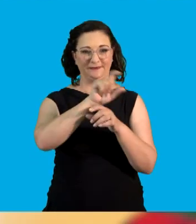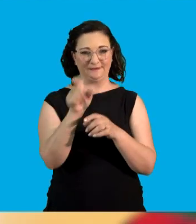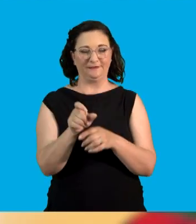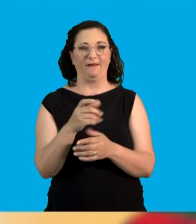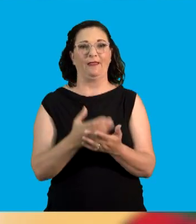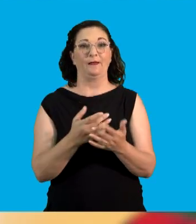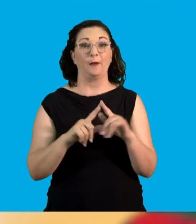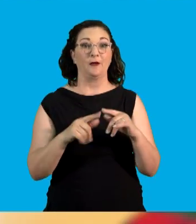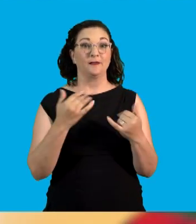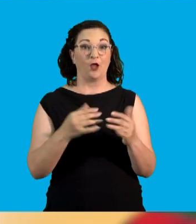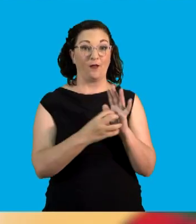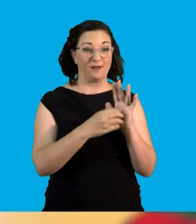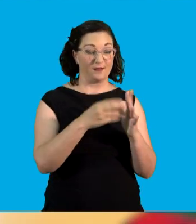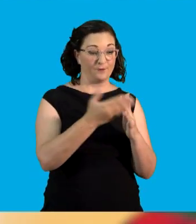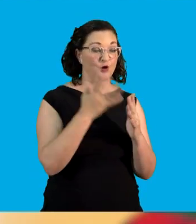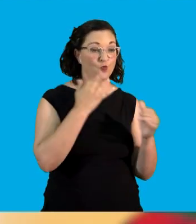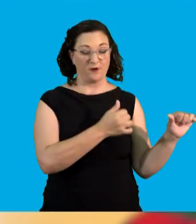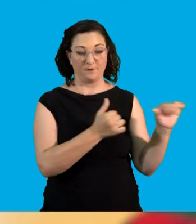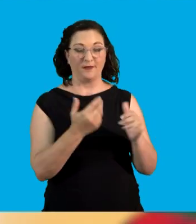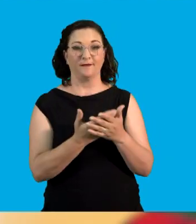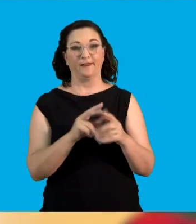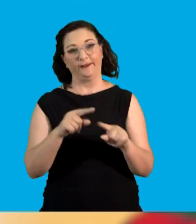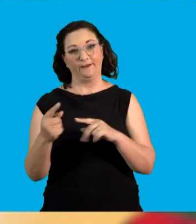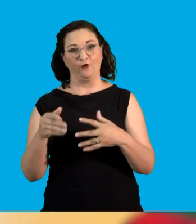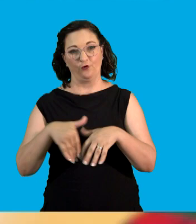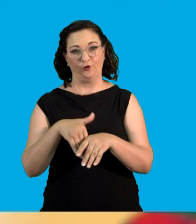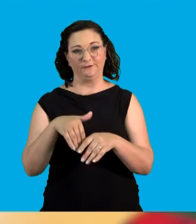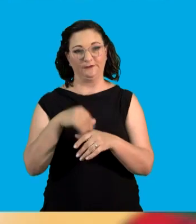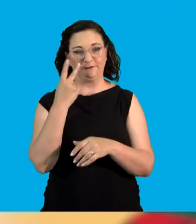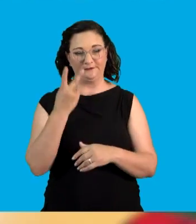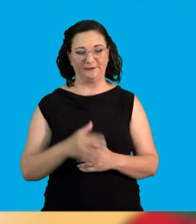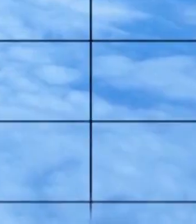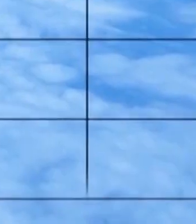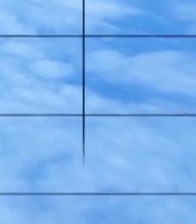let us take an air break, and when we come back, we're going to look at our different concepts.